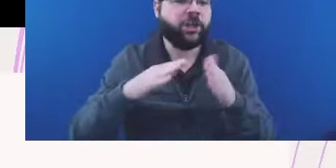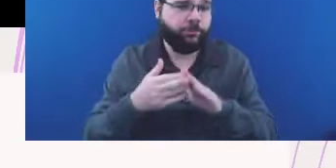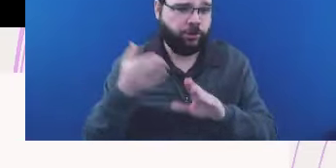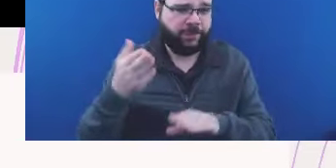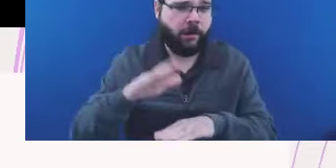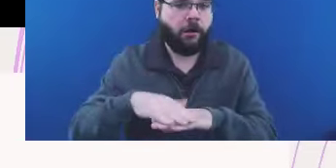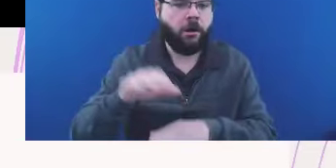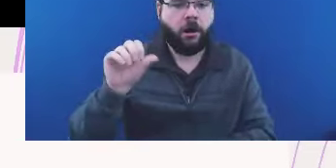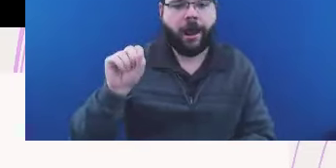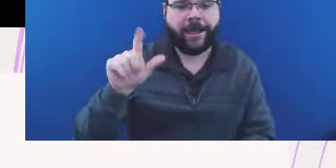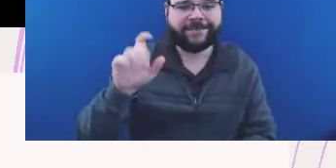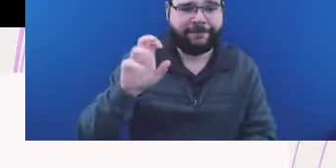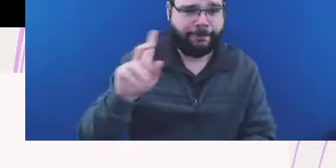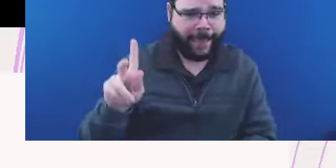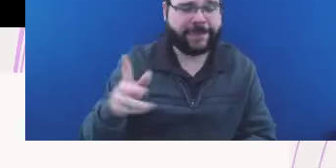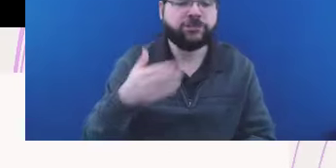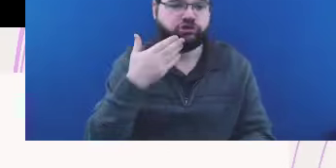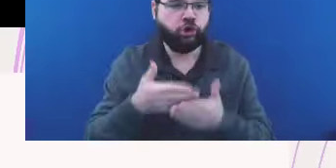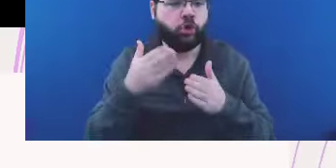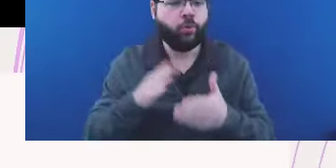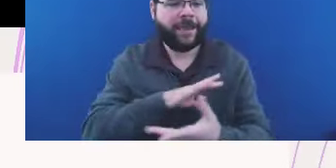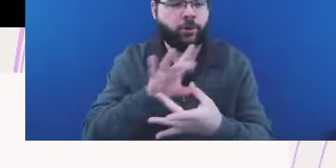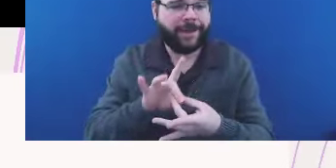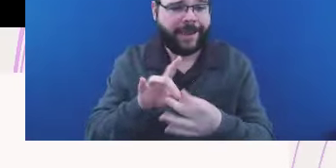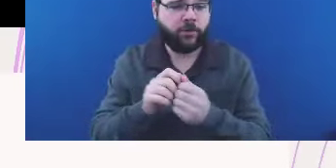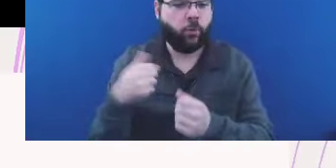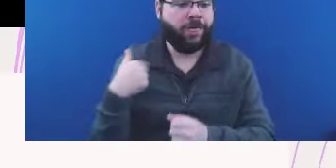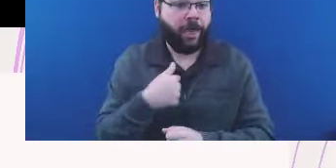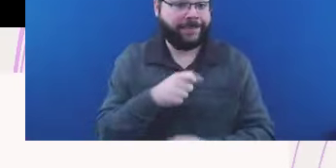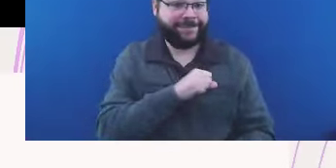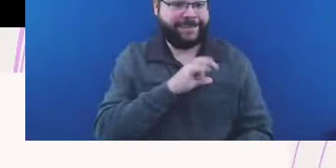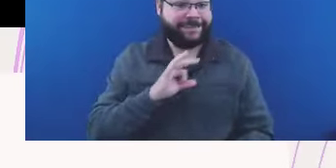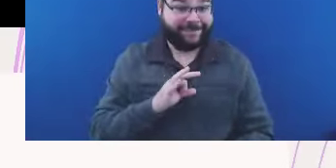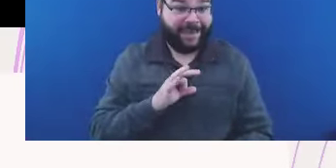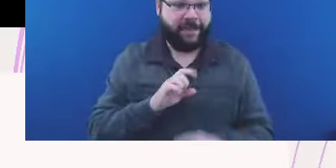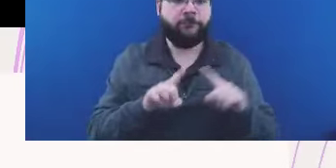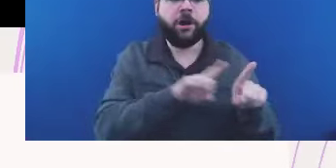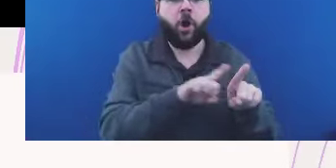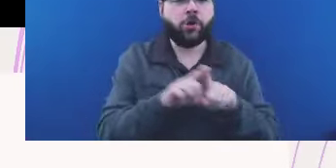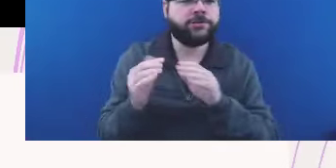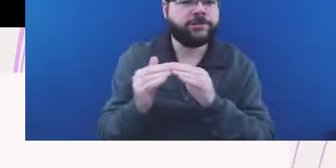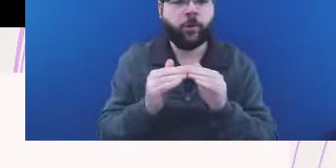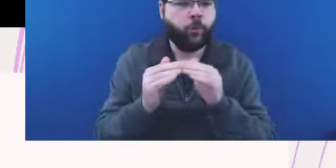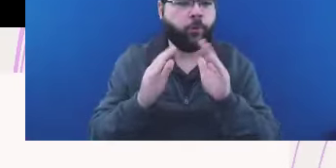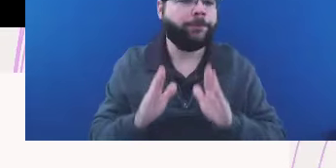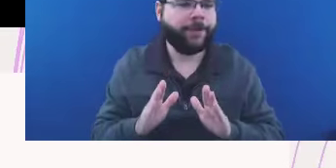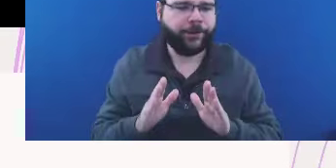to join that. It's a way to connect with us as a staff, but then also peers